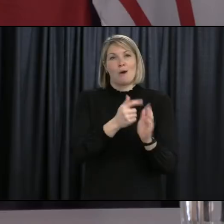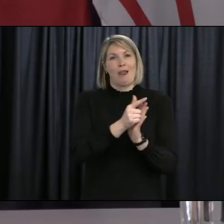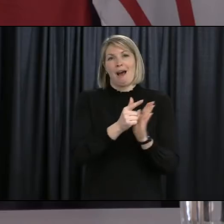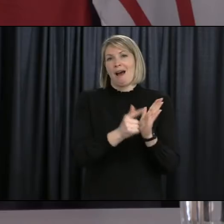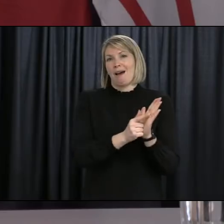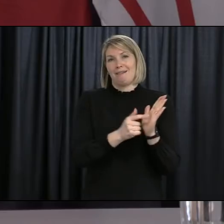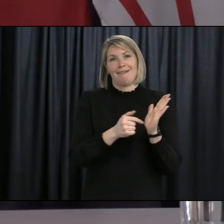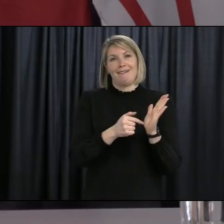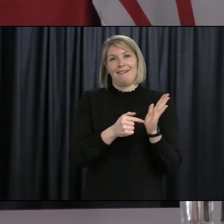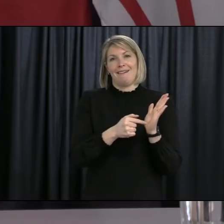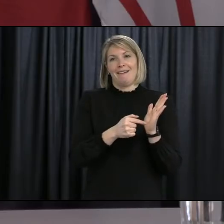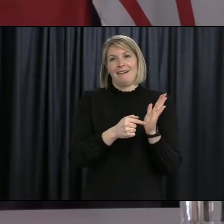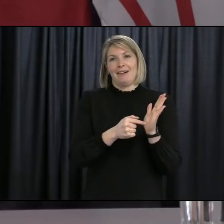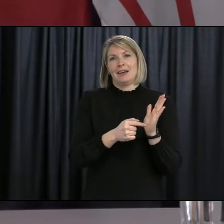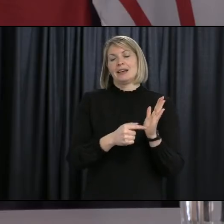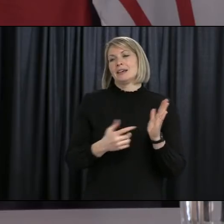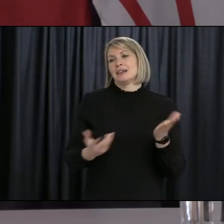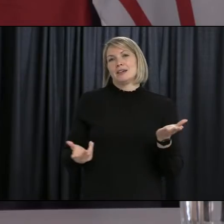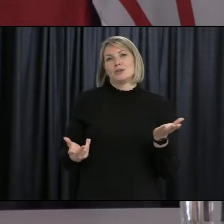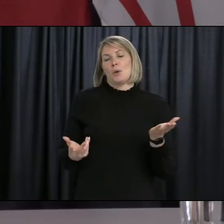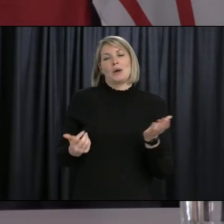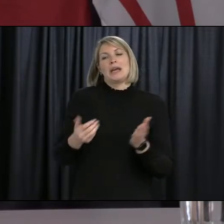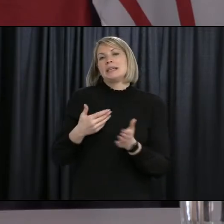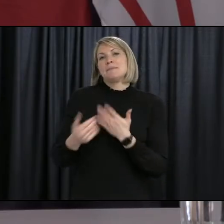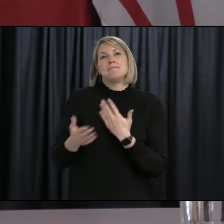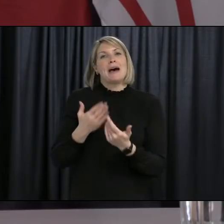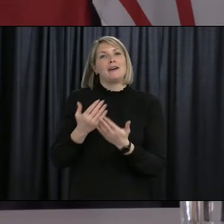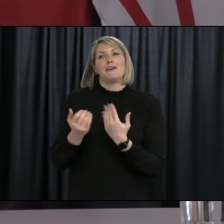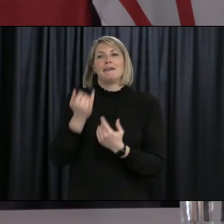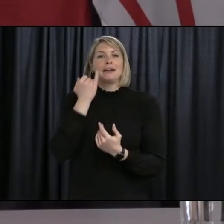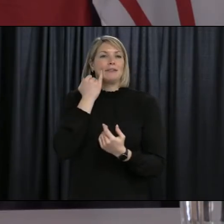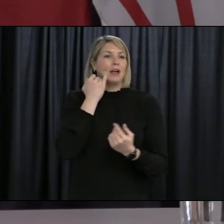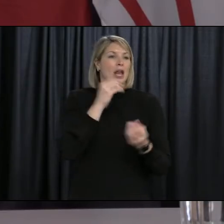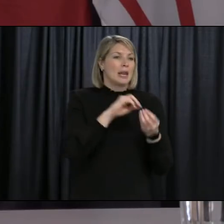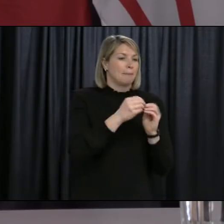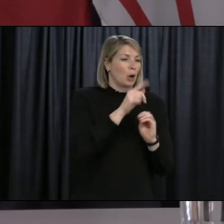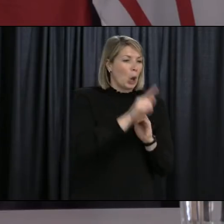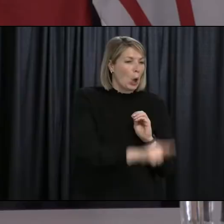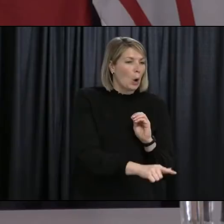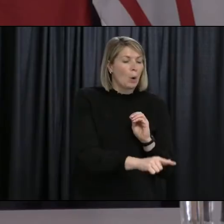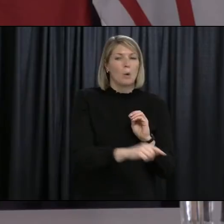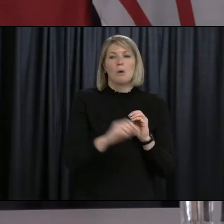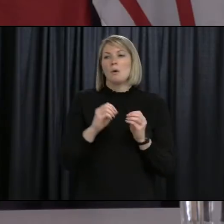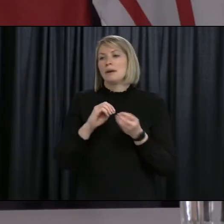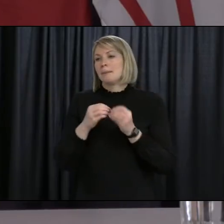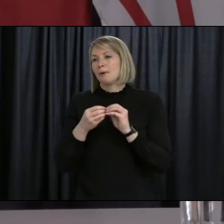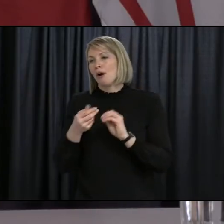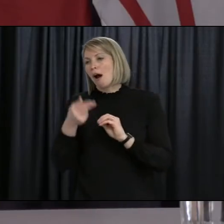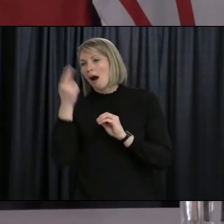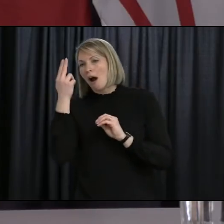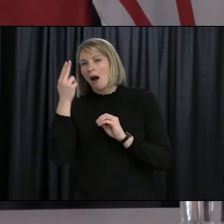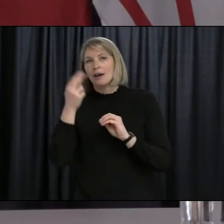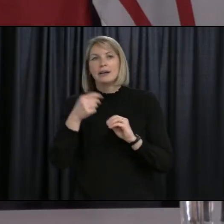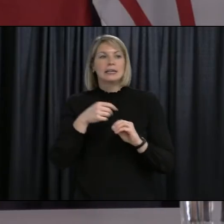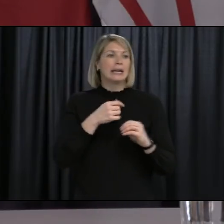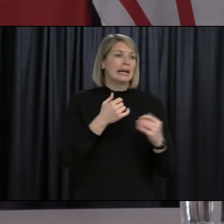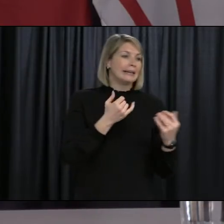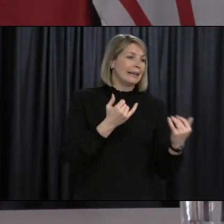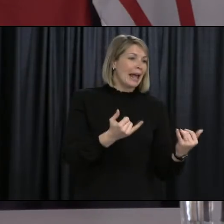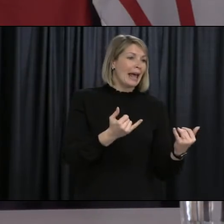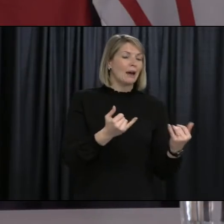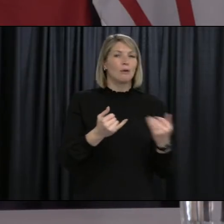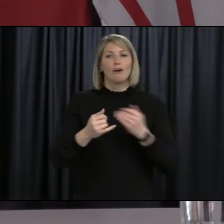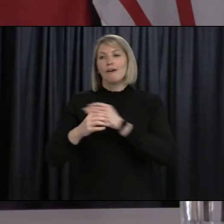By definition, there was going to be a COVID-style election, whether it was now, October, July. We were going